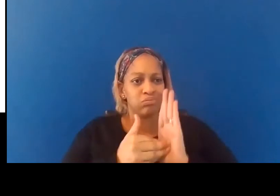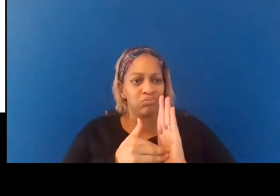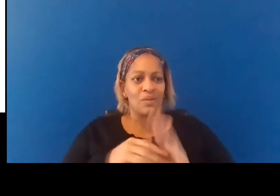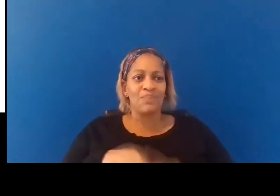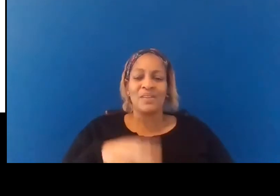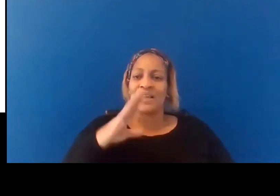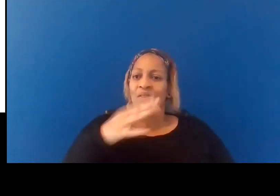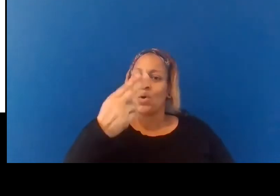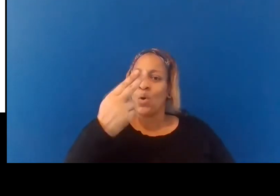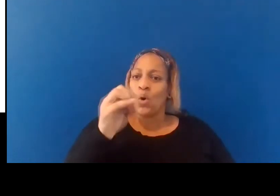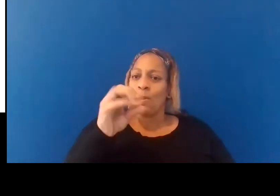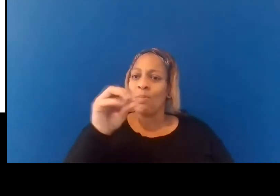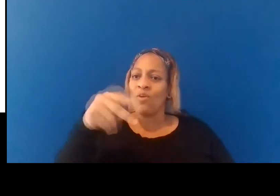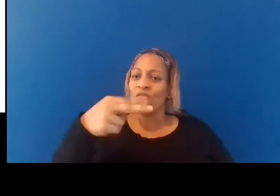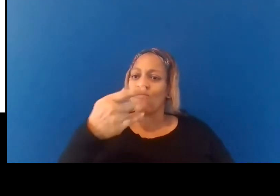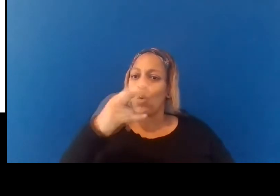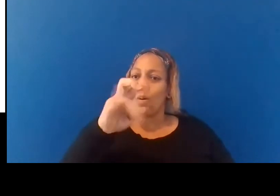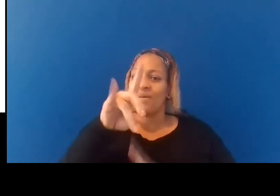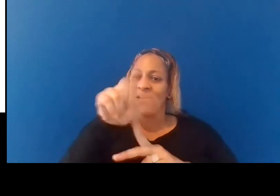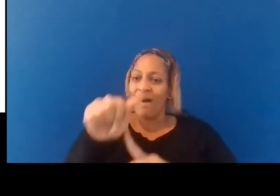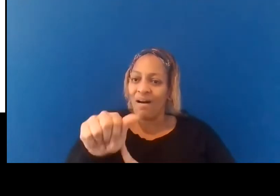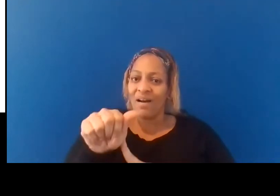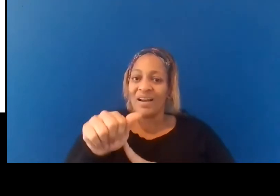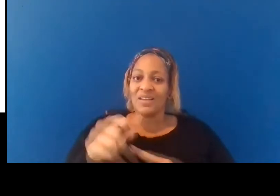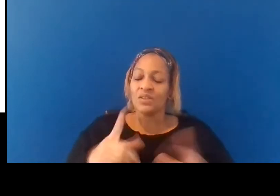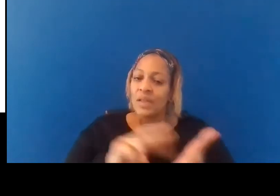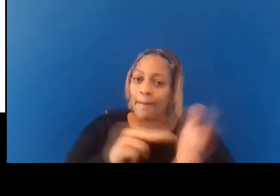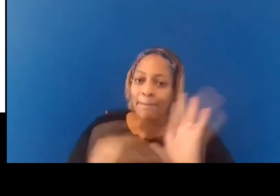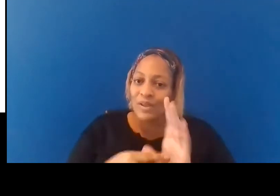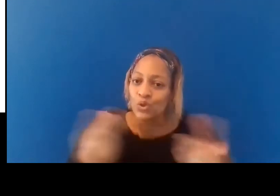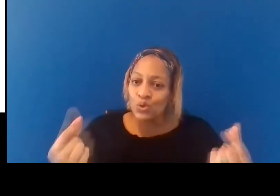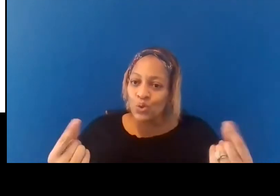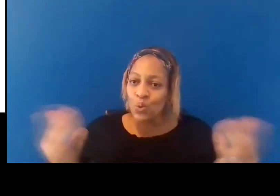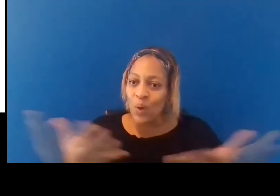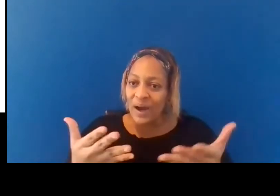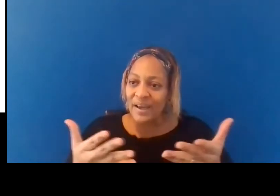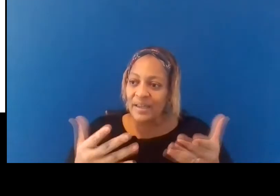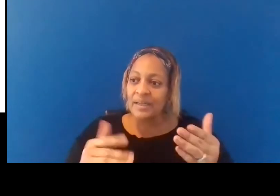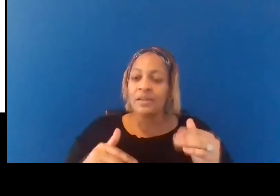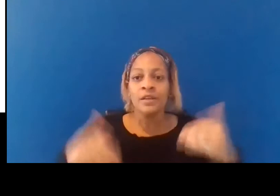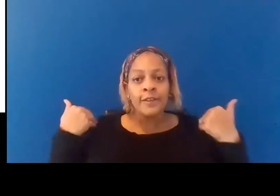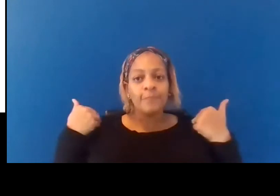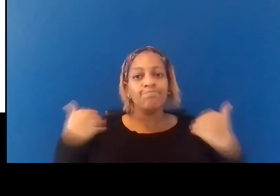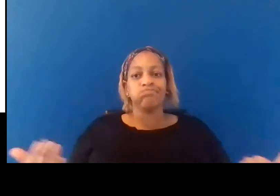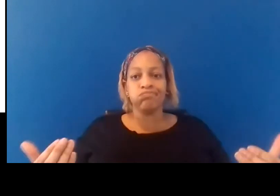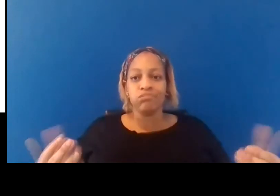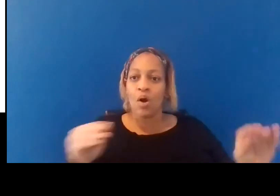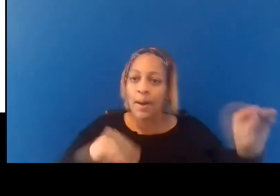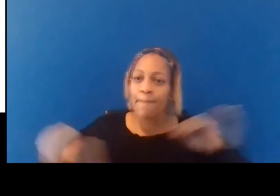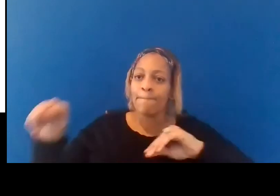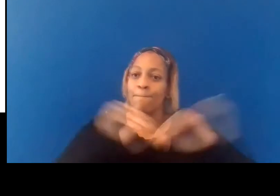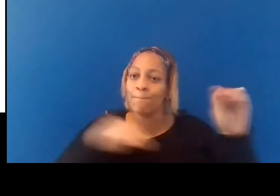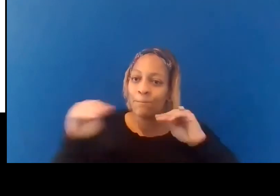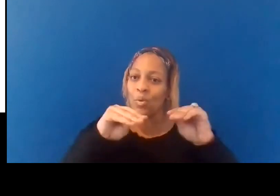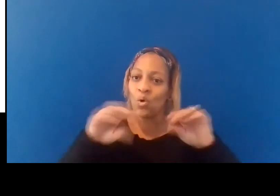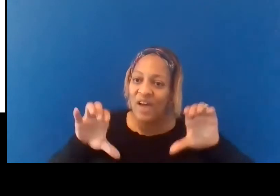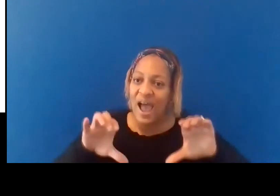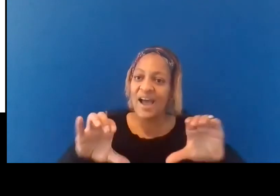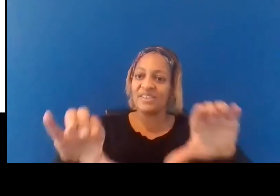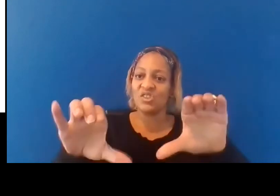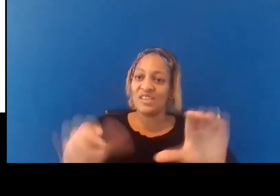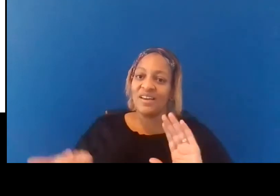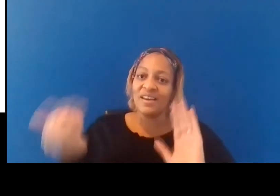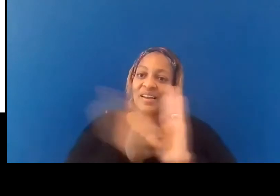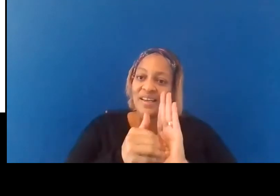the evidence. Then treat and move your feet again